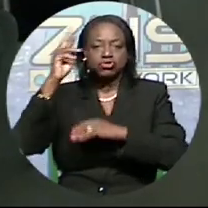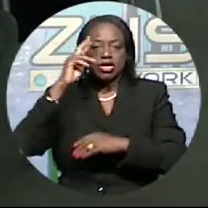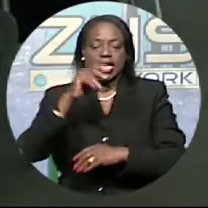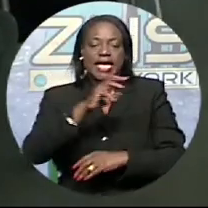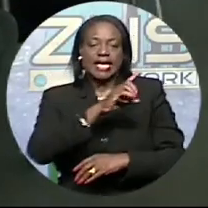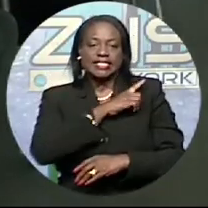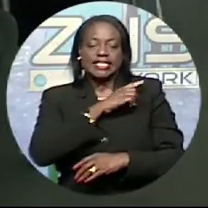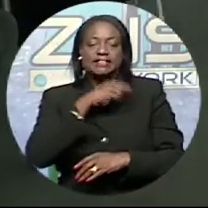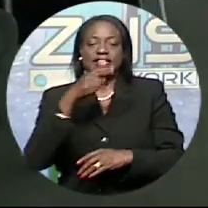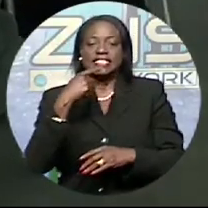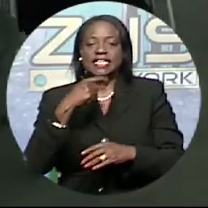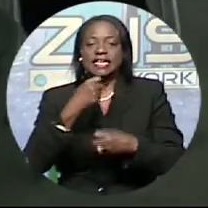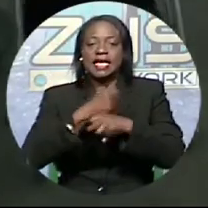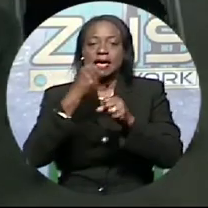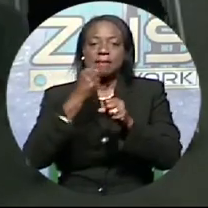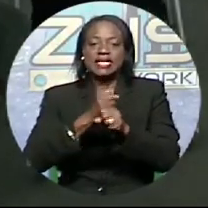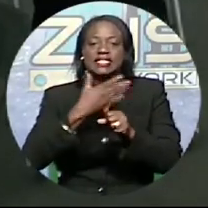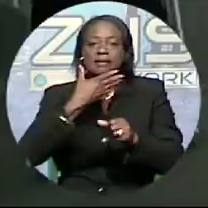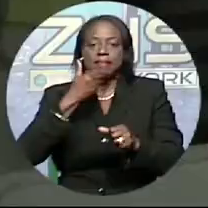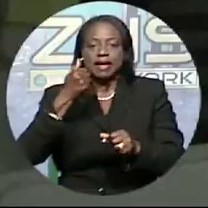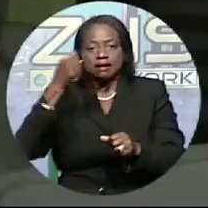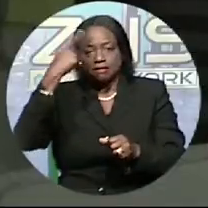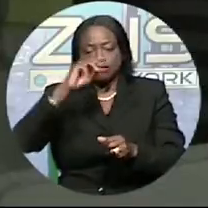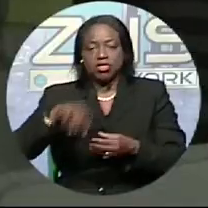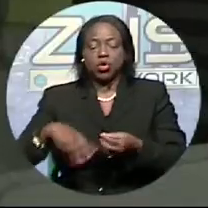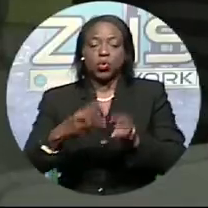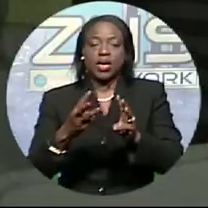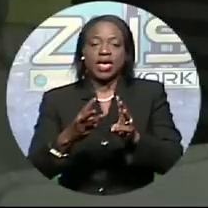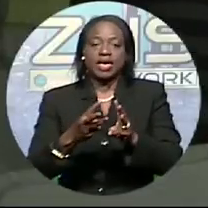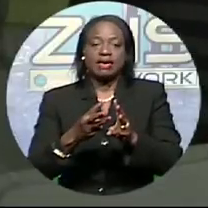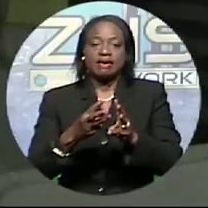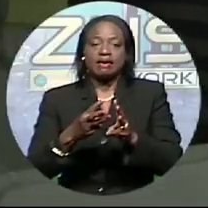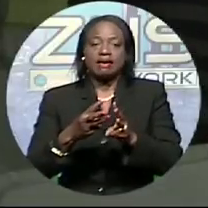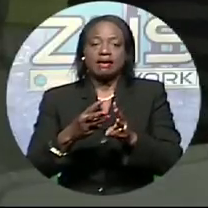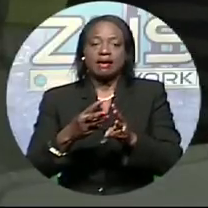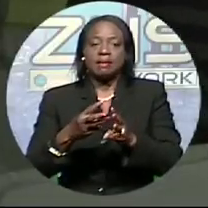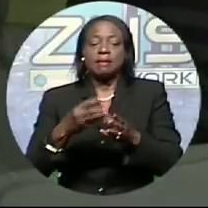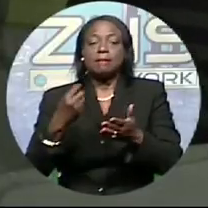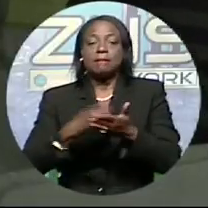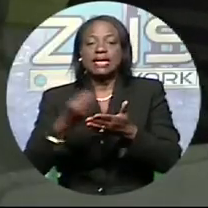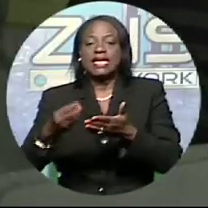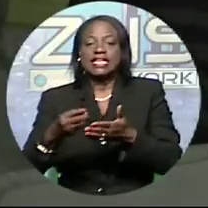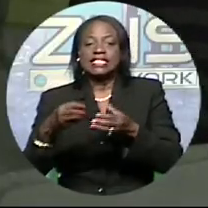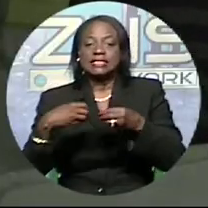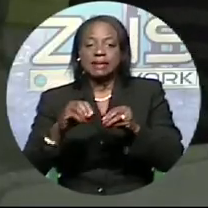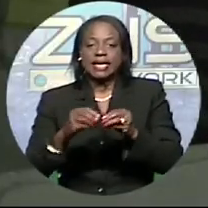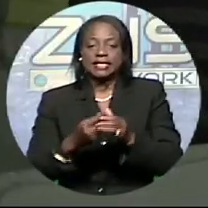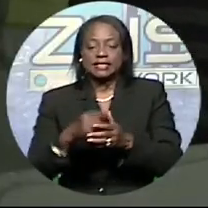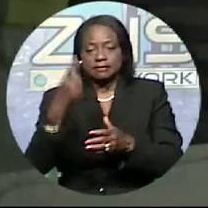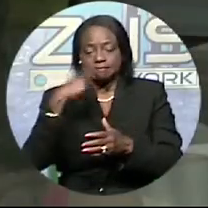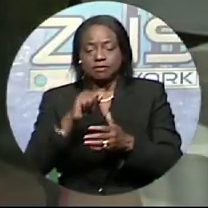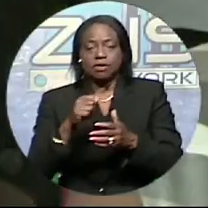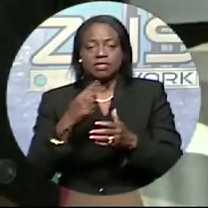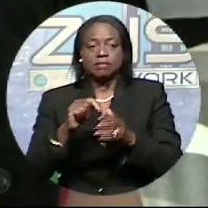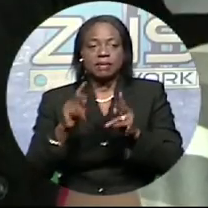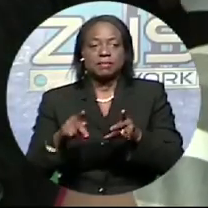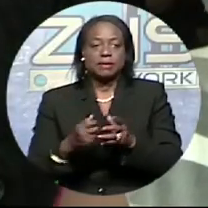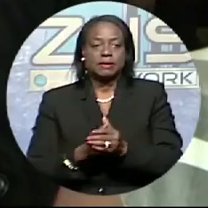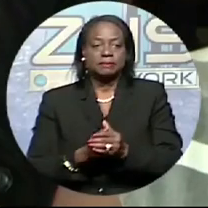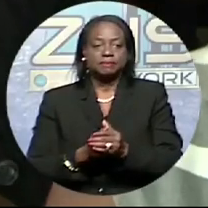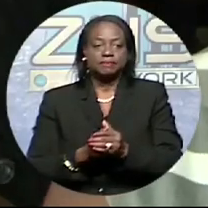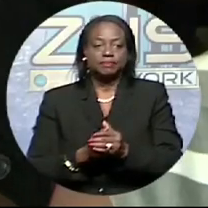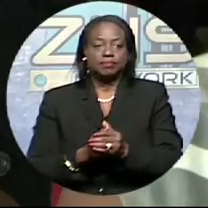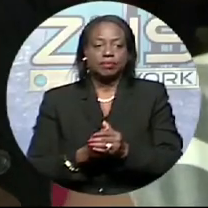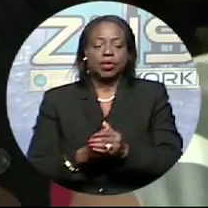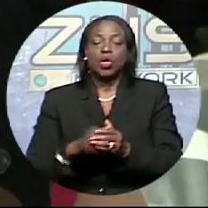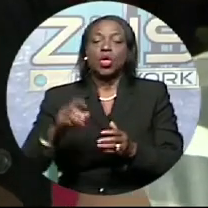the way payments are made for the food assistance program. She says since the launch, complaints have been limited. What we found is the